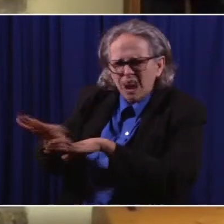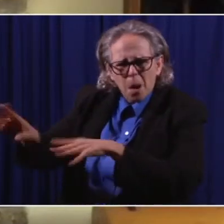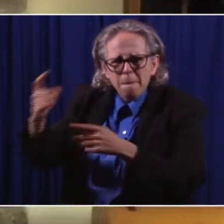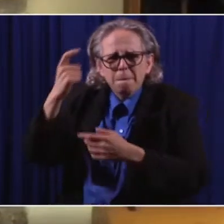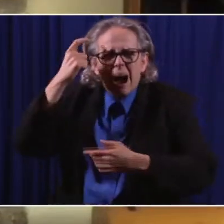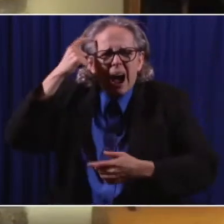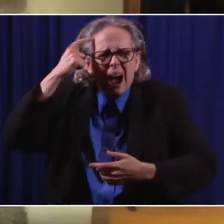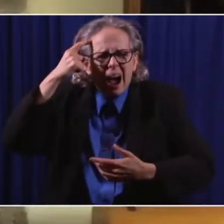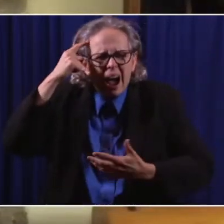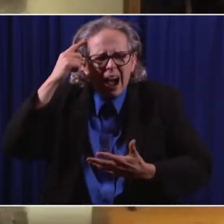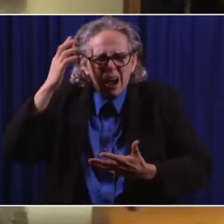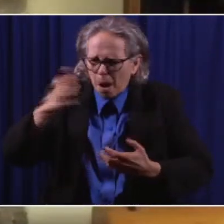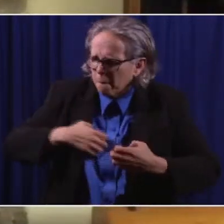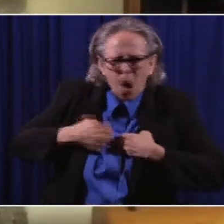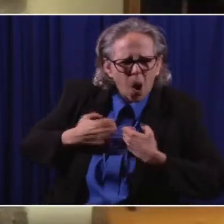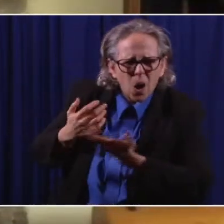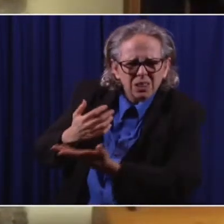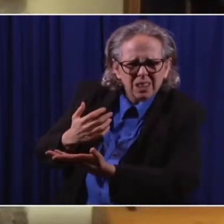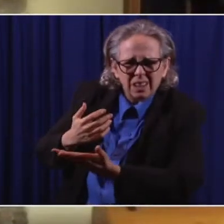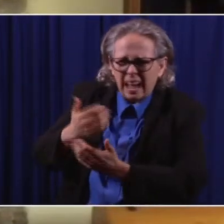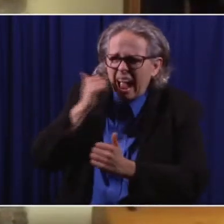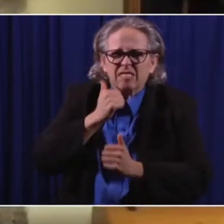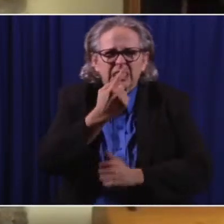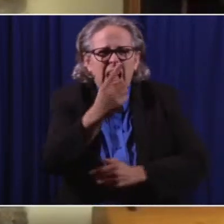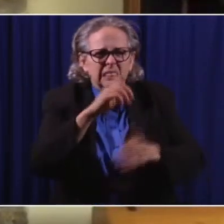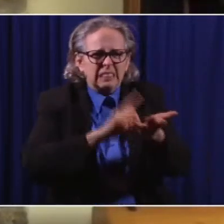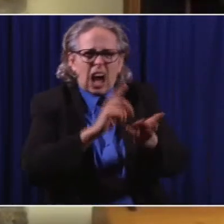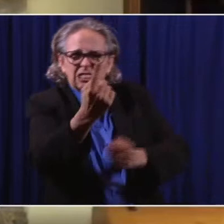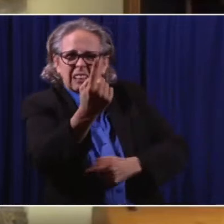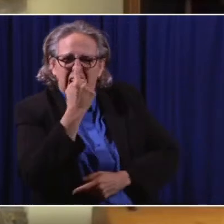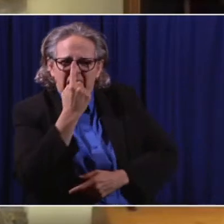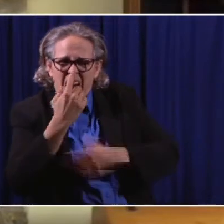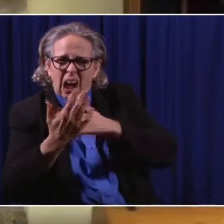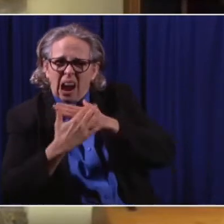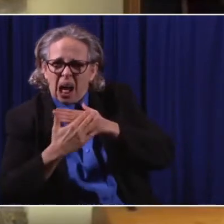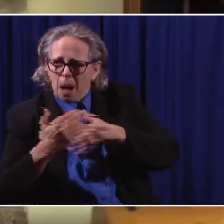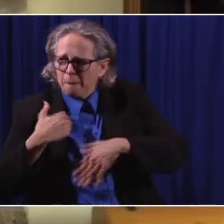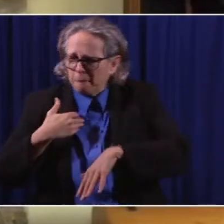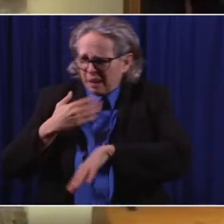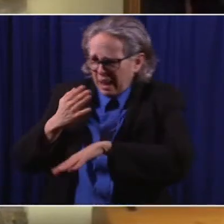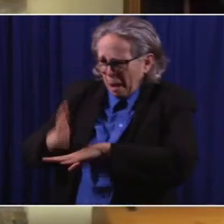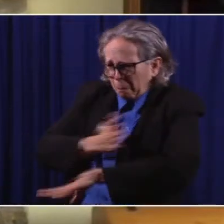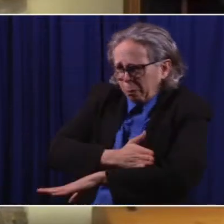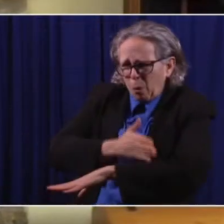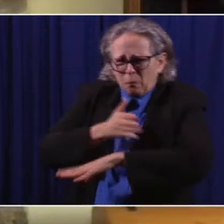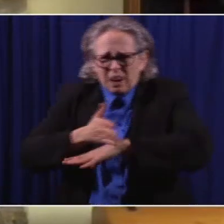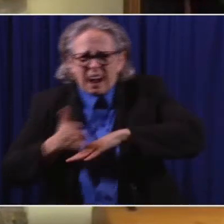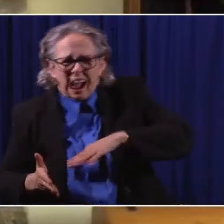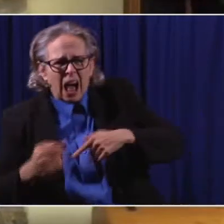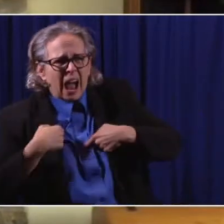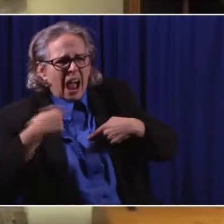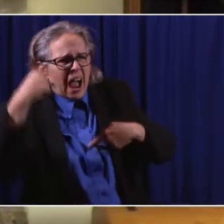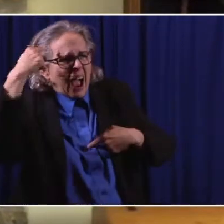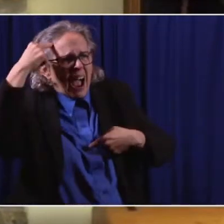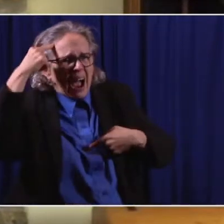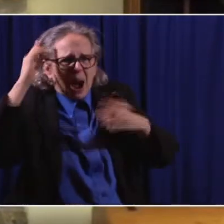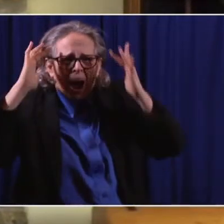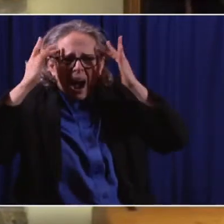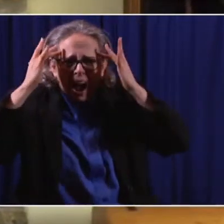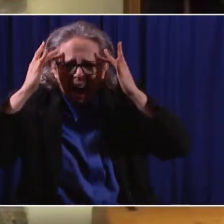you're doing maybe okay, or, but this thing could turn like that. Governor, I can't imagine